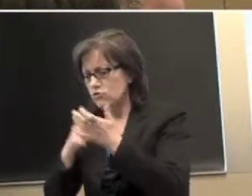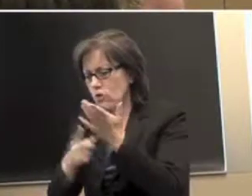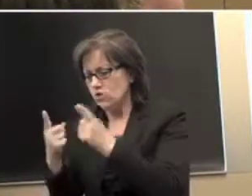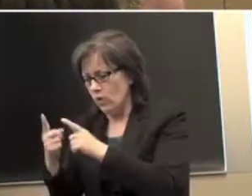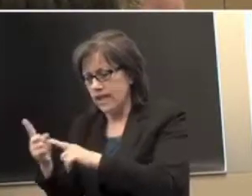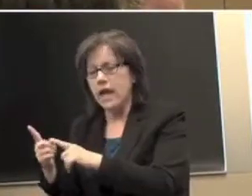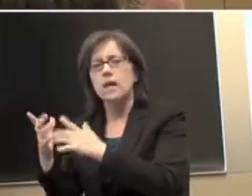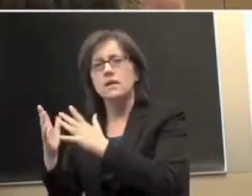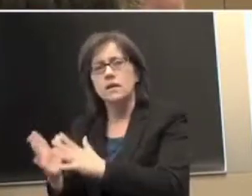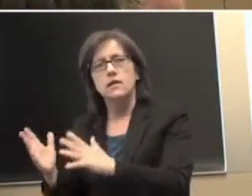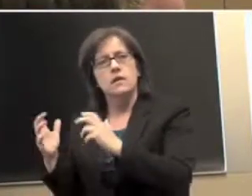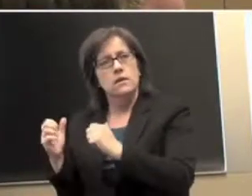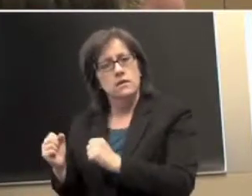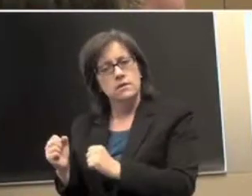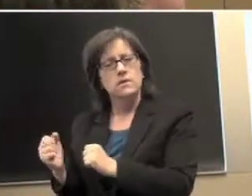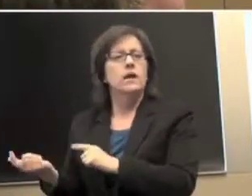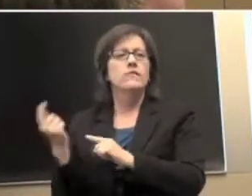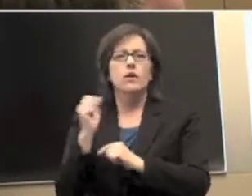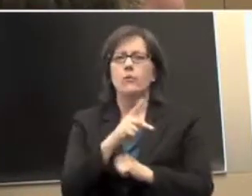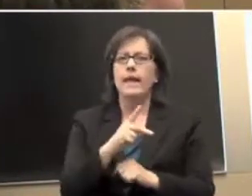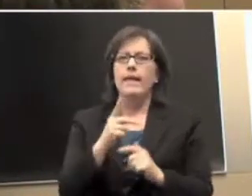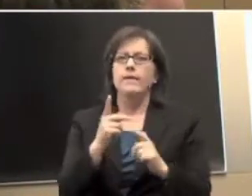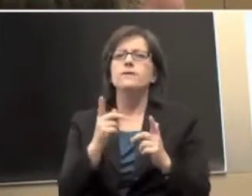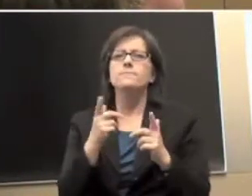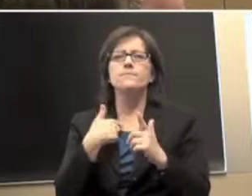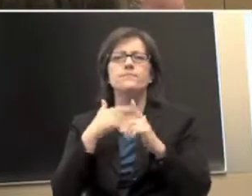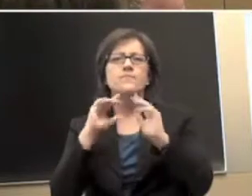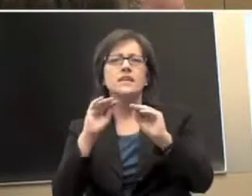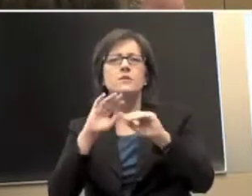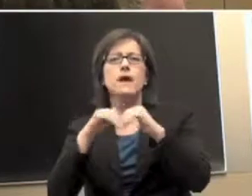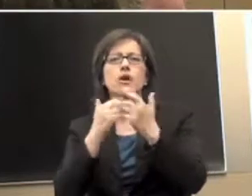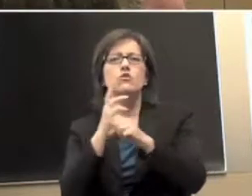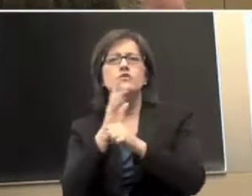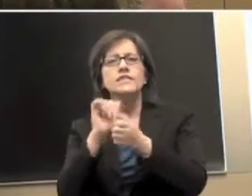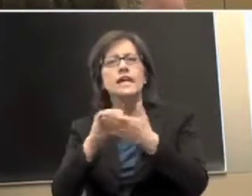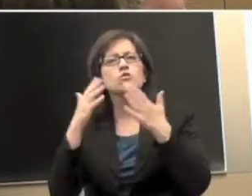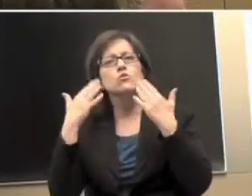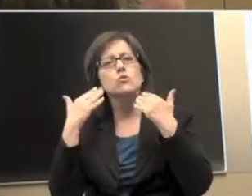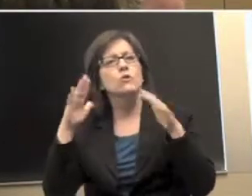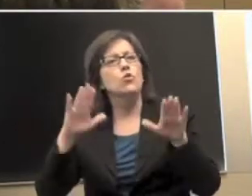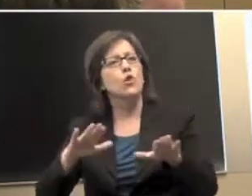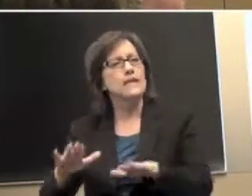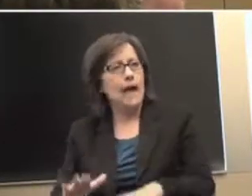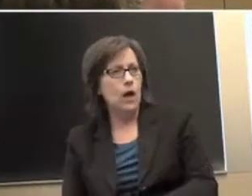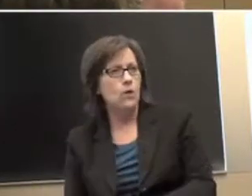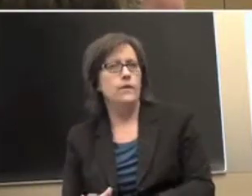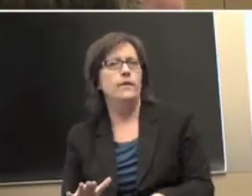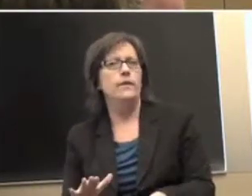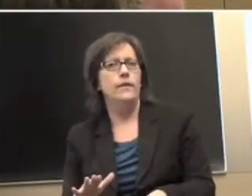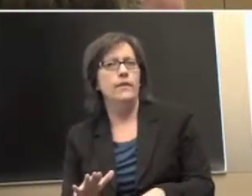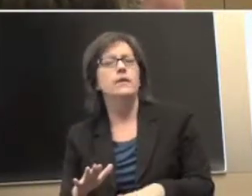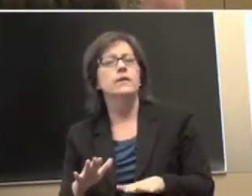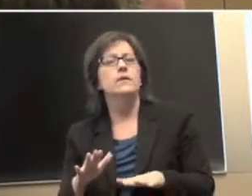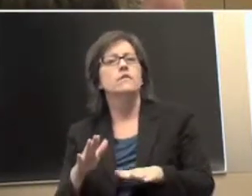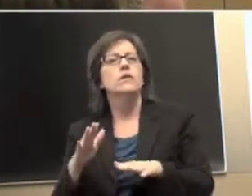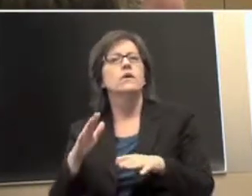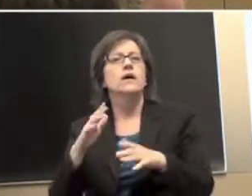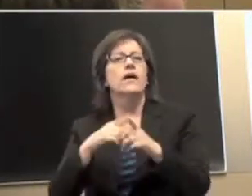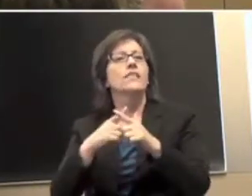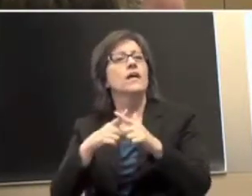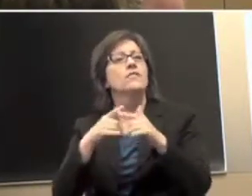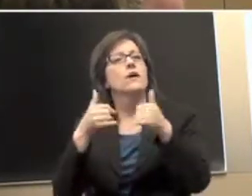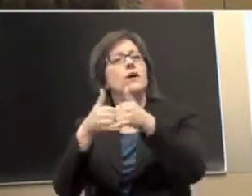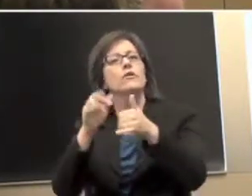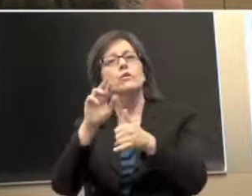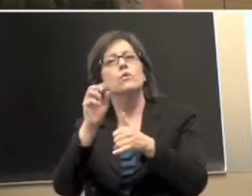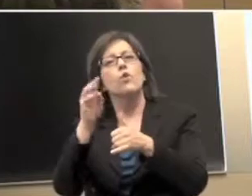going on. And then we said we have to teach him how to use that cool down or time in area, and then for the reward for checking in and out.